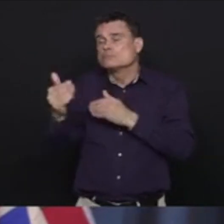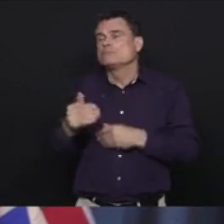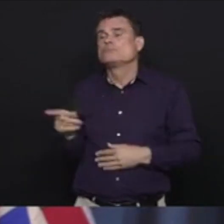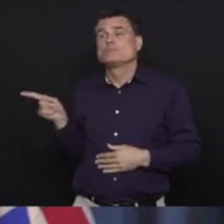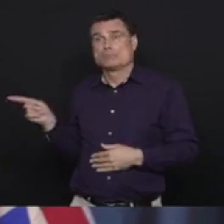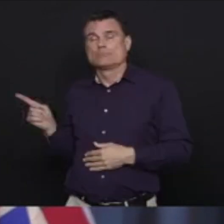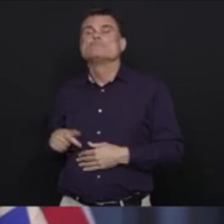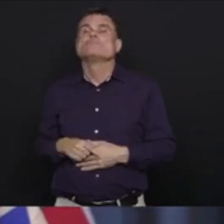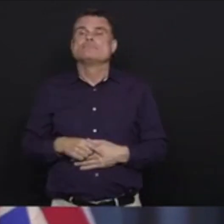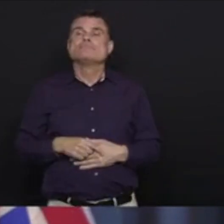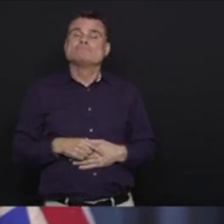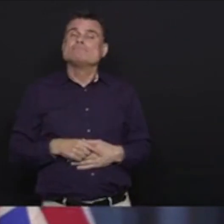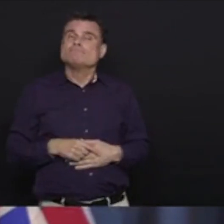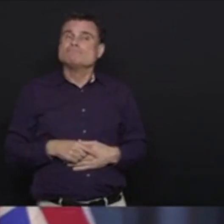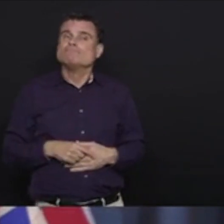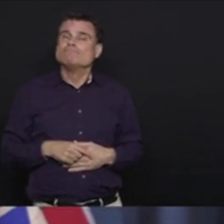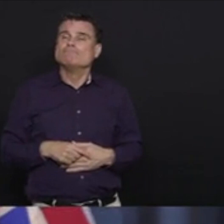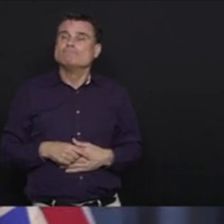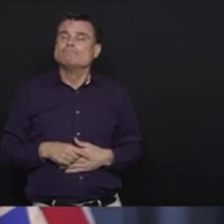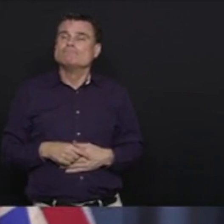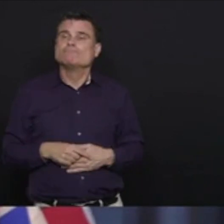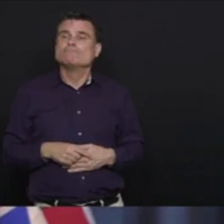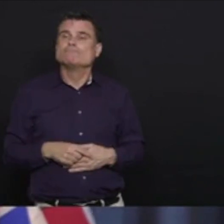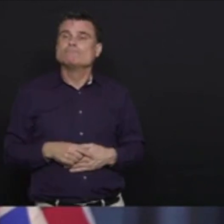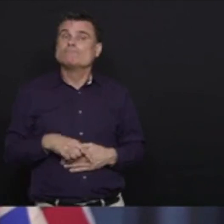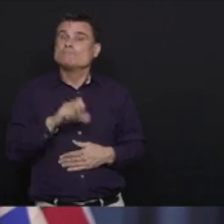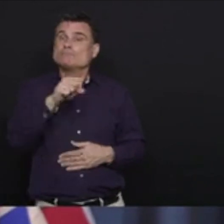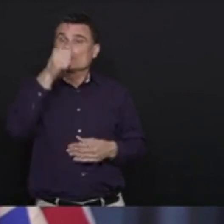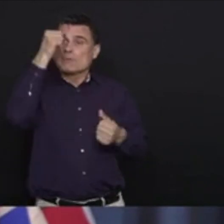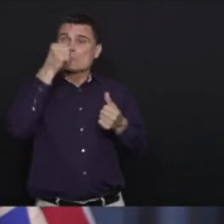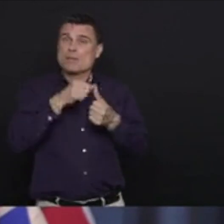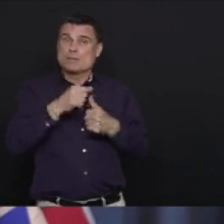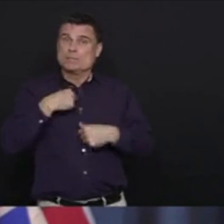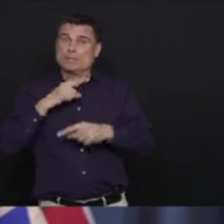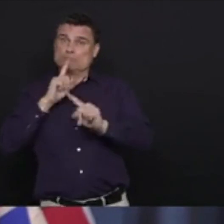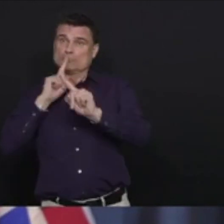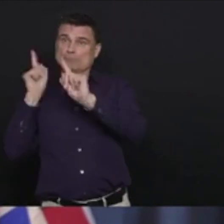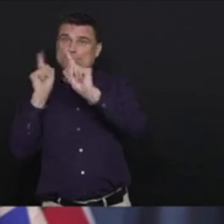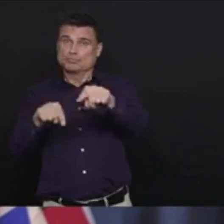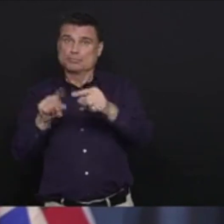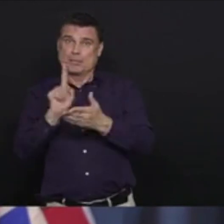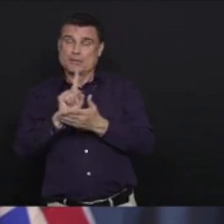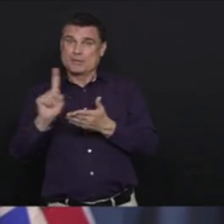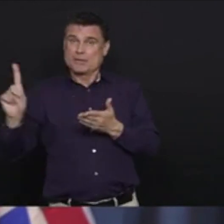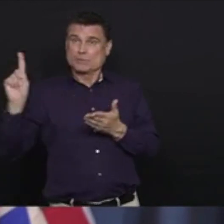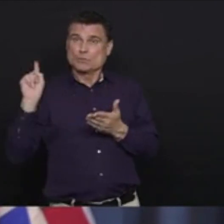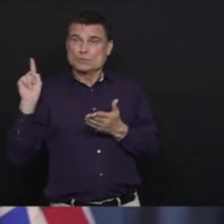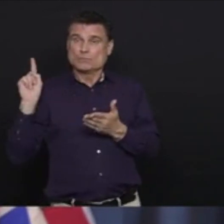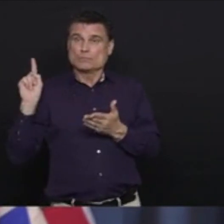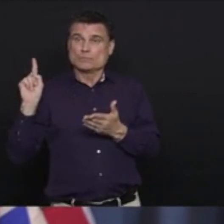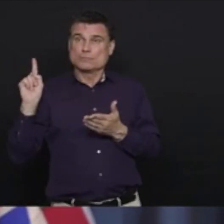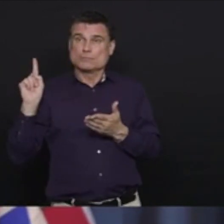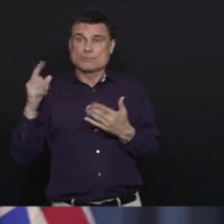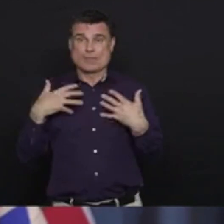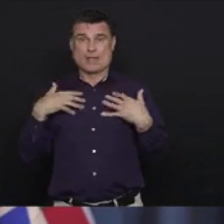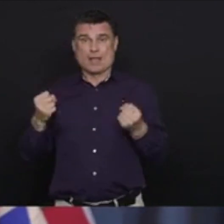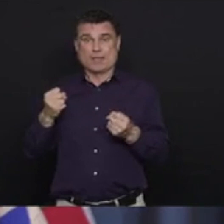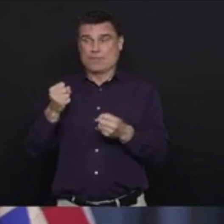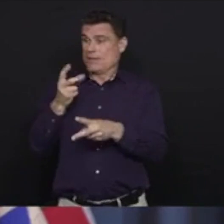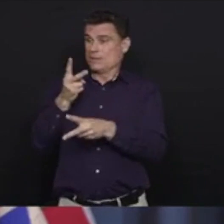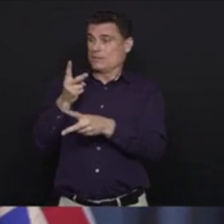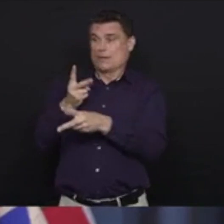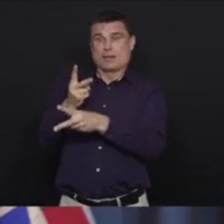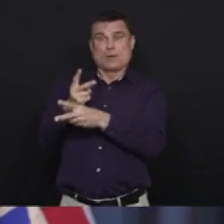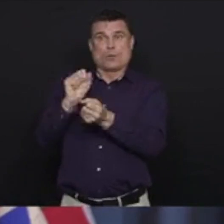into account with the order that I gave out earlier last week. And we've been working with all of the unions, with the Health